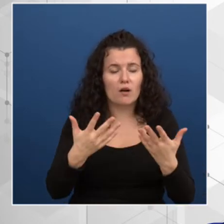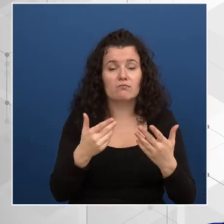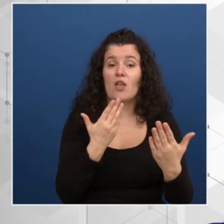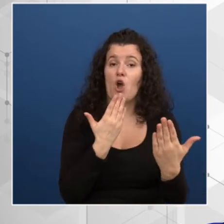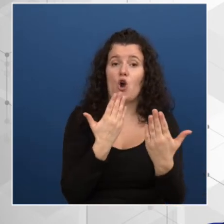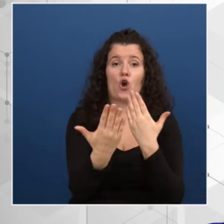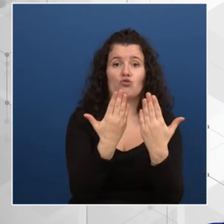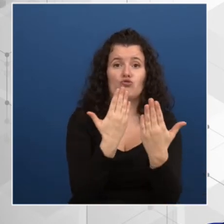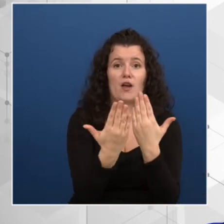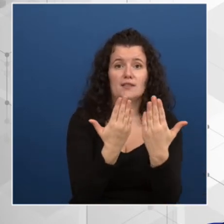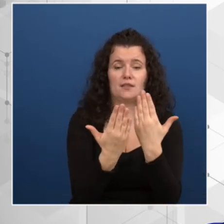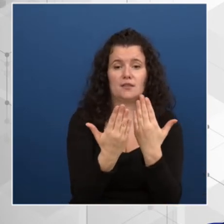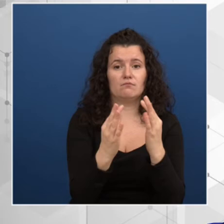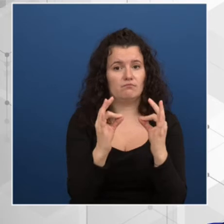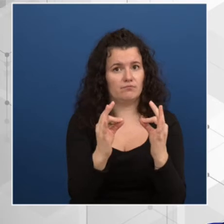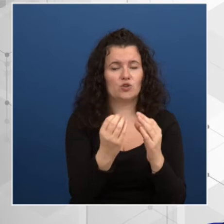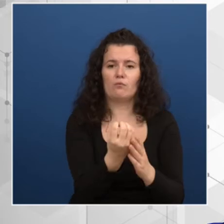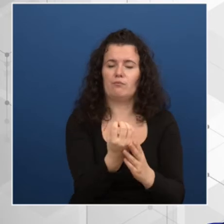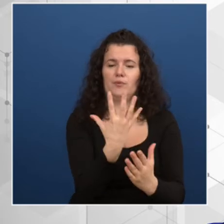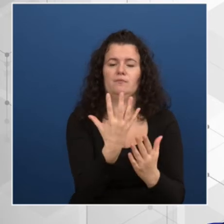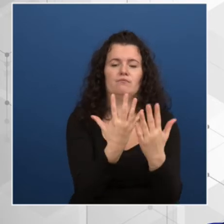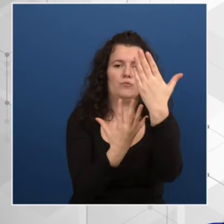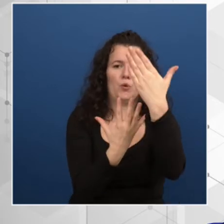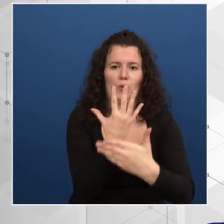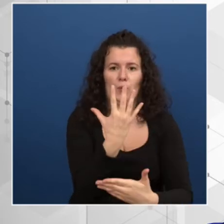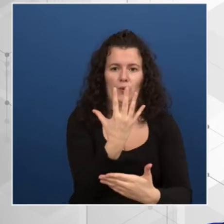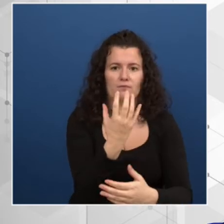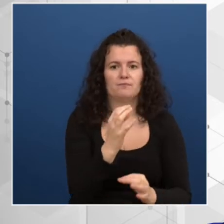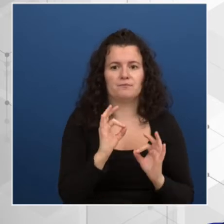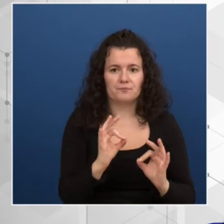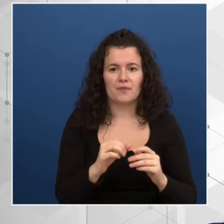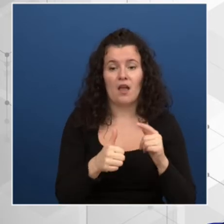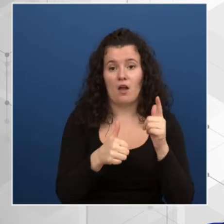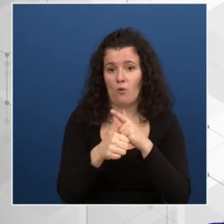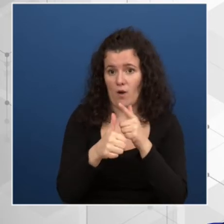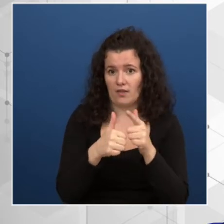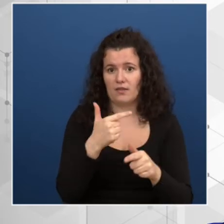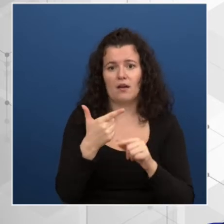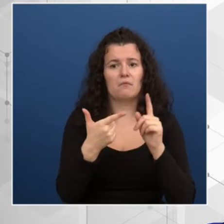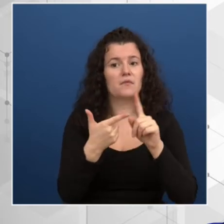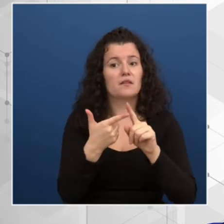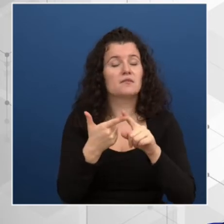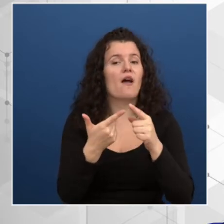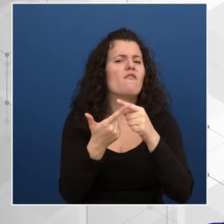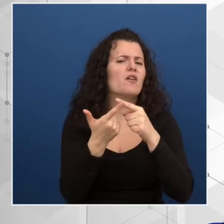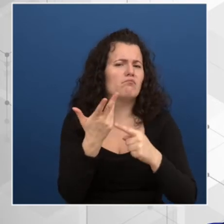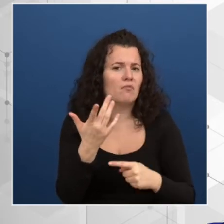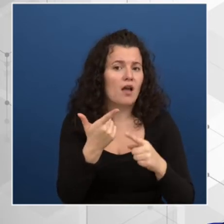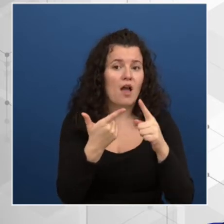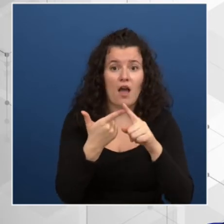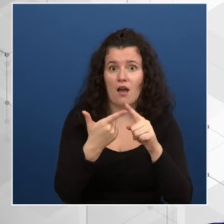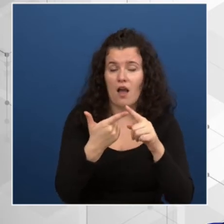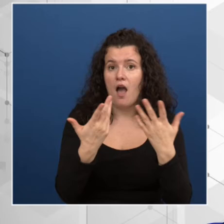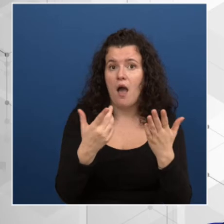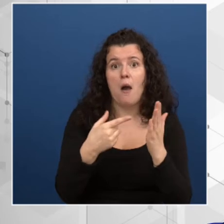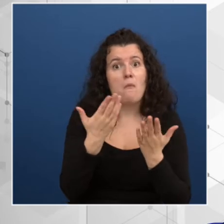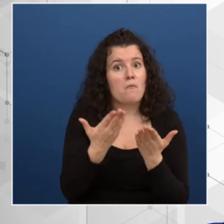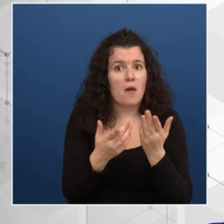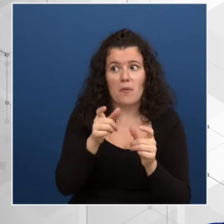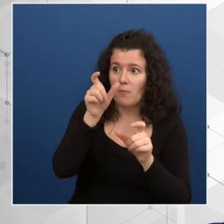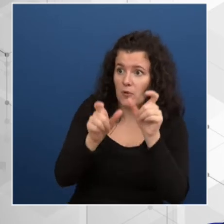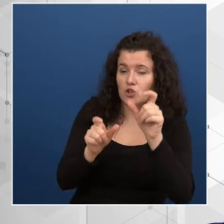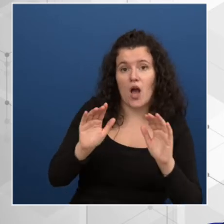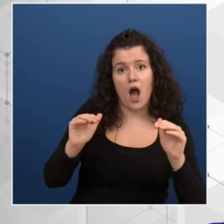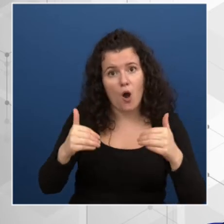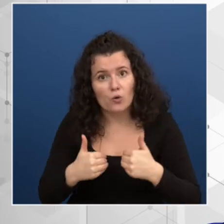Every organization should be across this. But what about the other ways we work? So if you think about things like neurodiversity and mental health or a learning